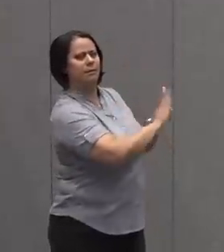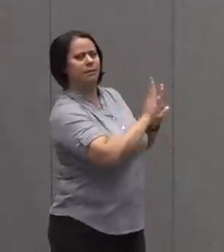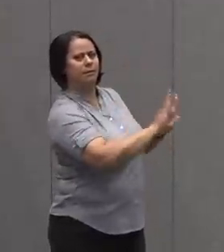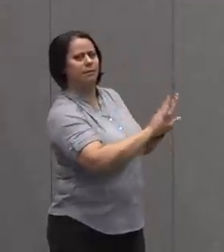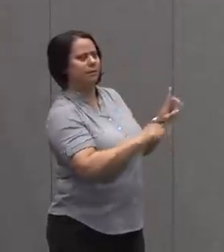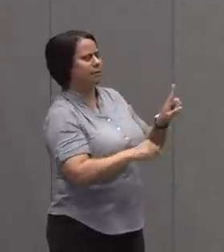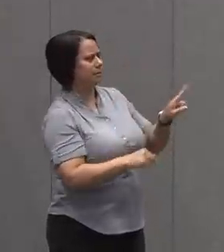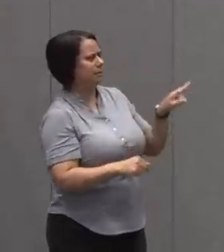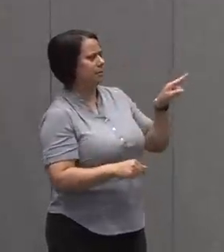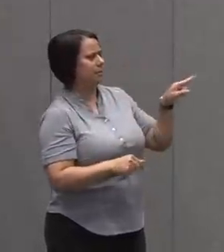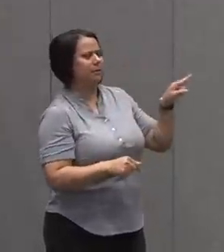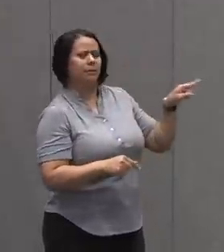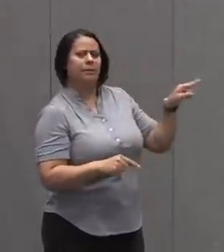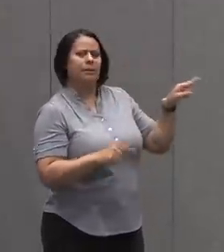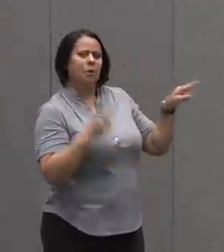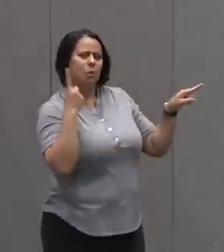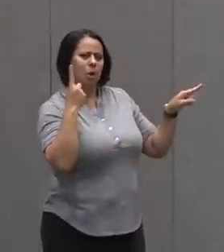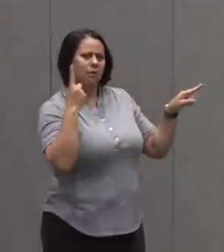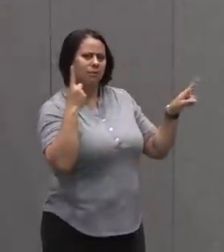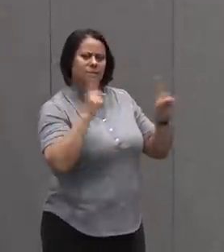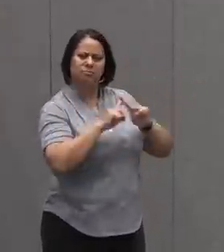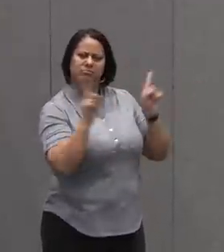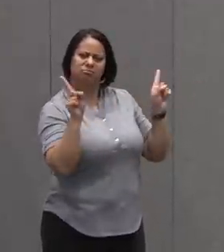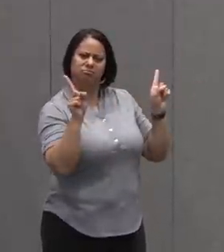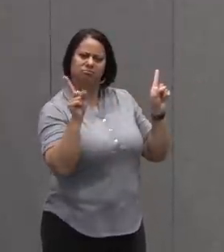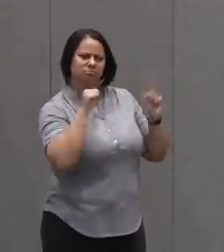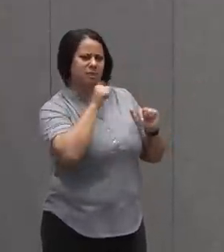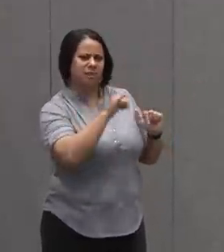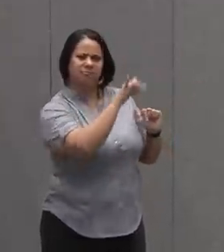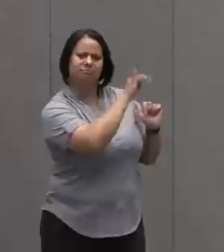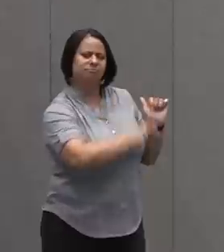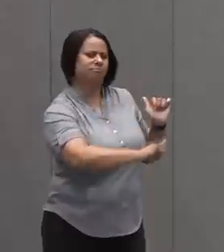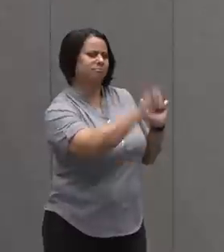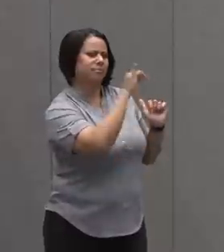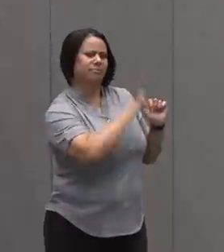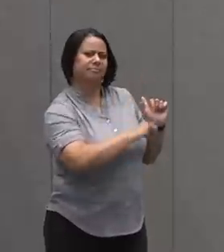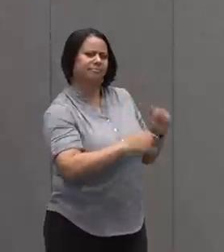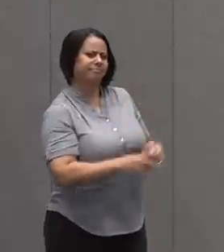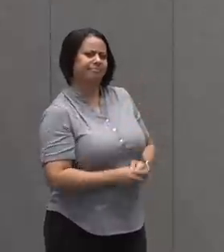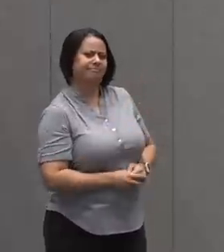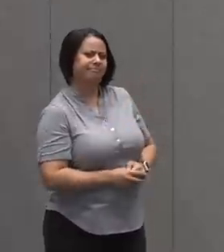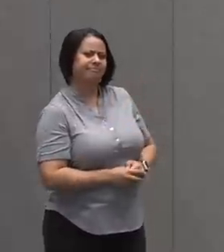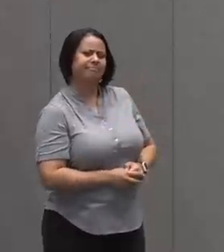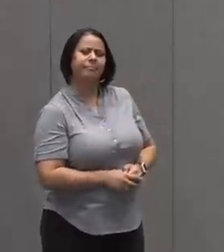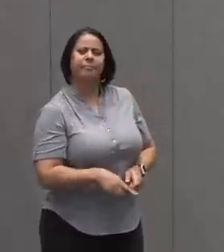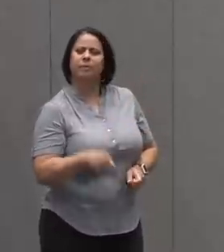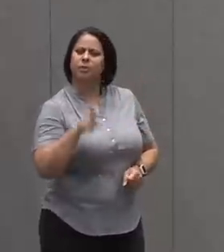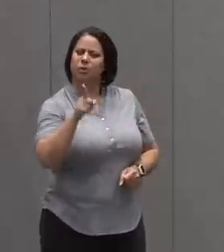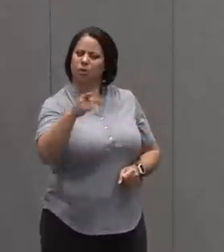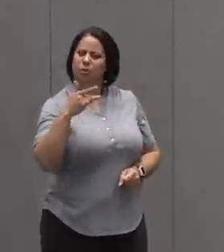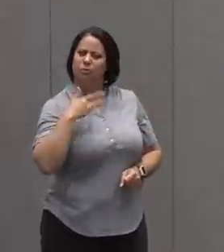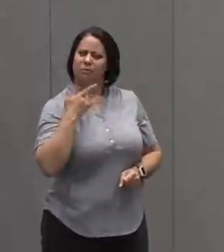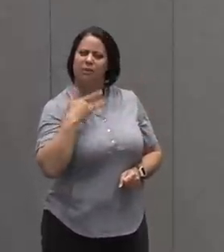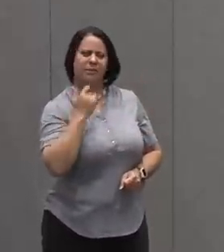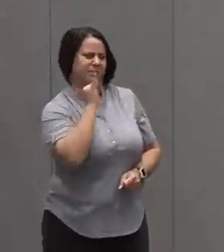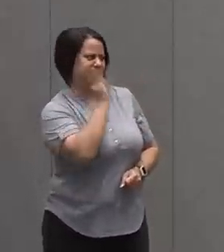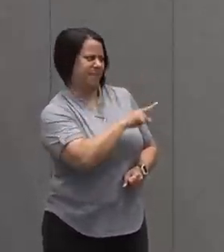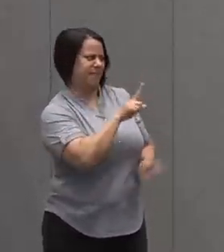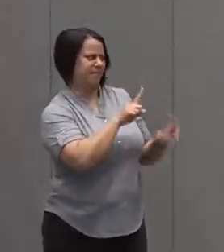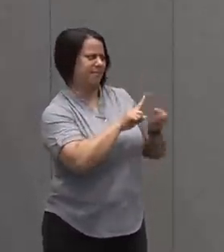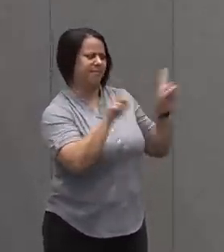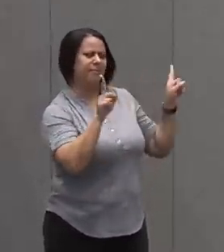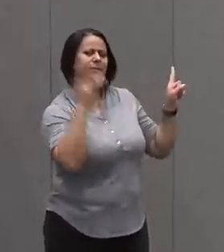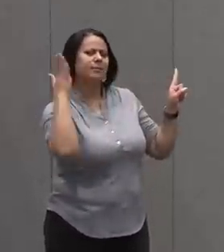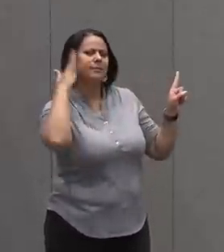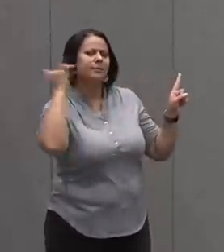on this chart that I've made. And we want to know why you think one of these things doesn't